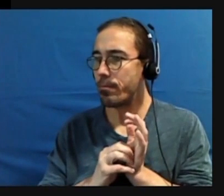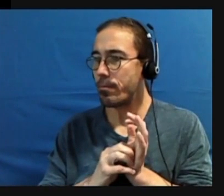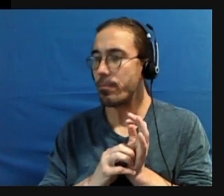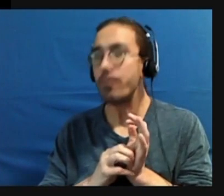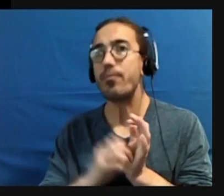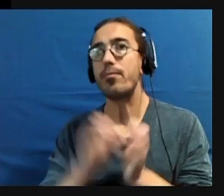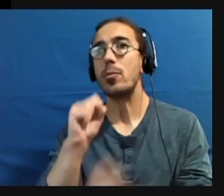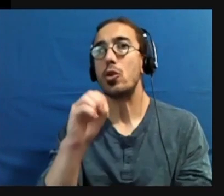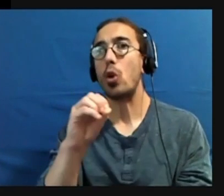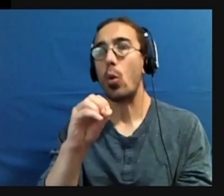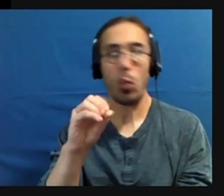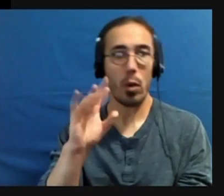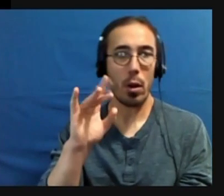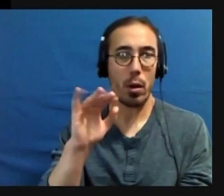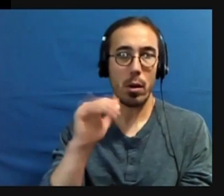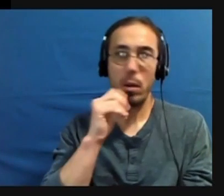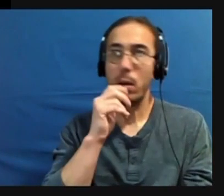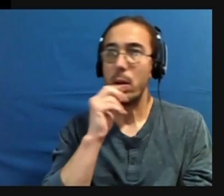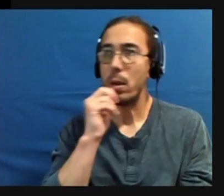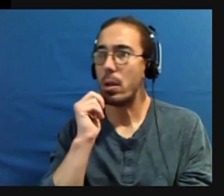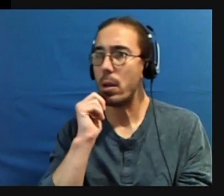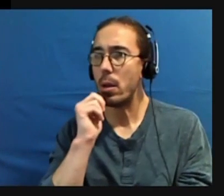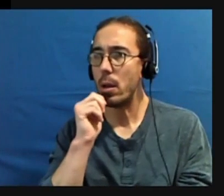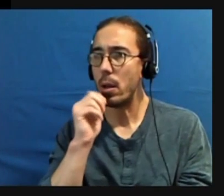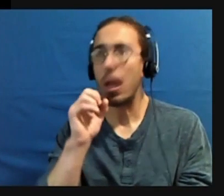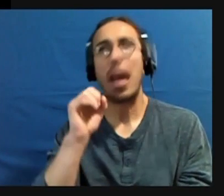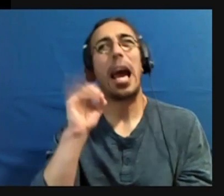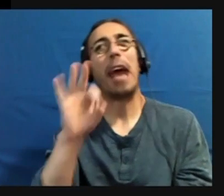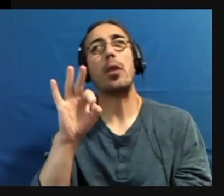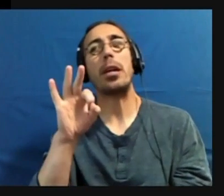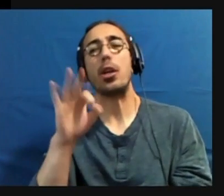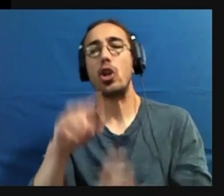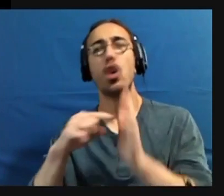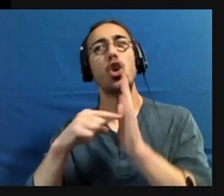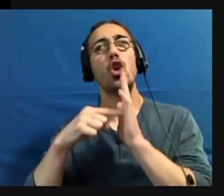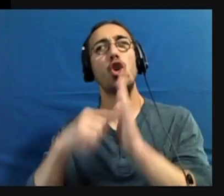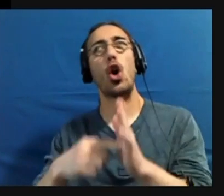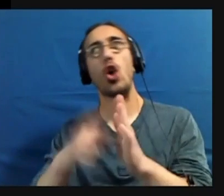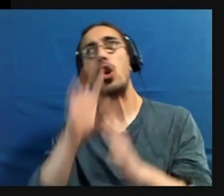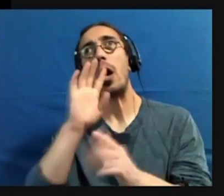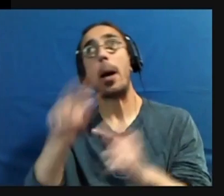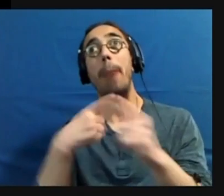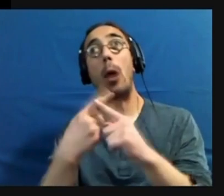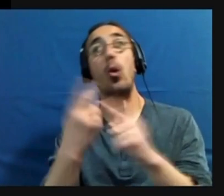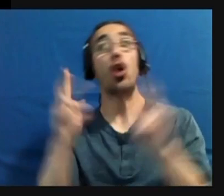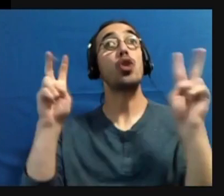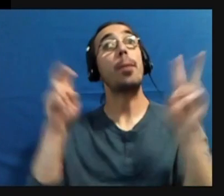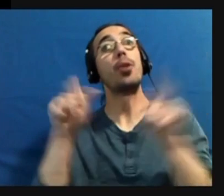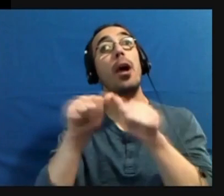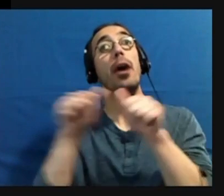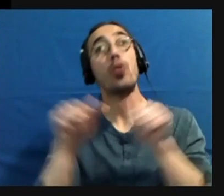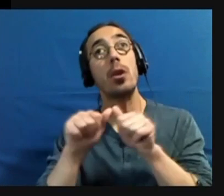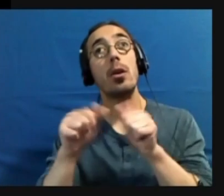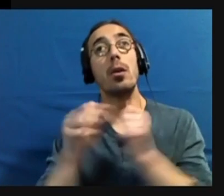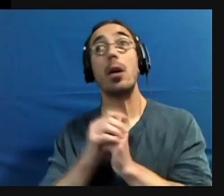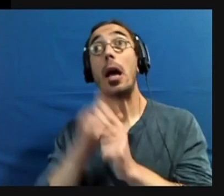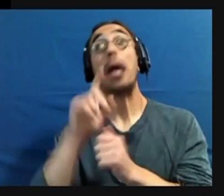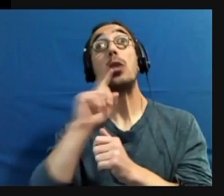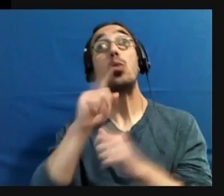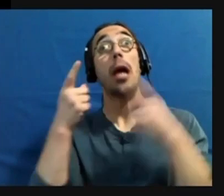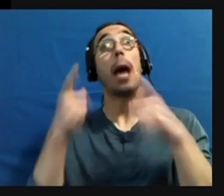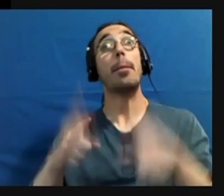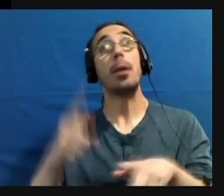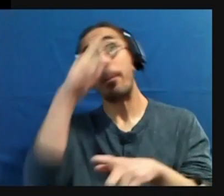So if we get into our subject area, and it's really happy making, because